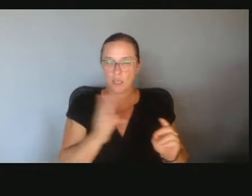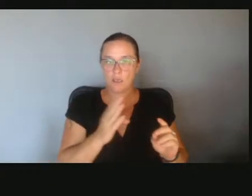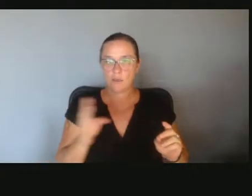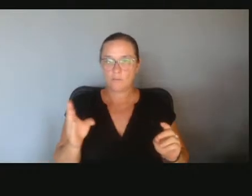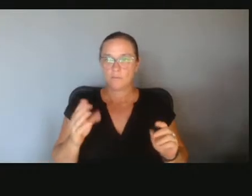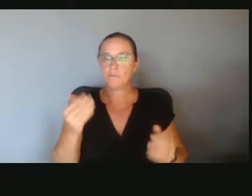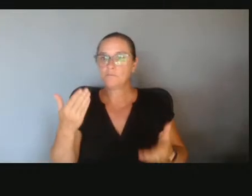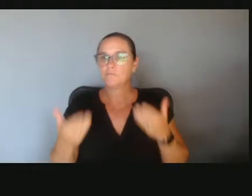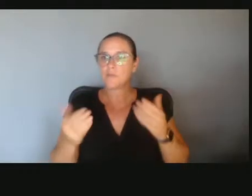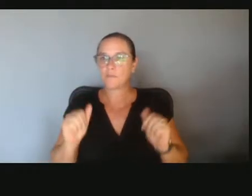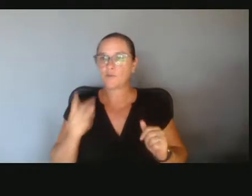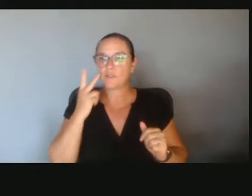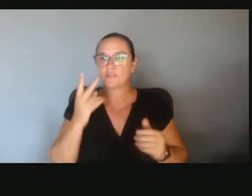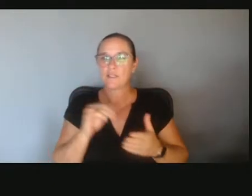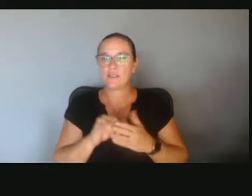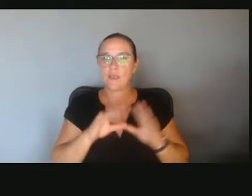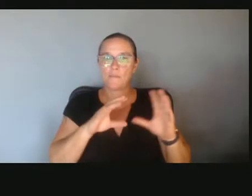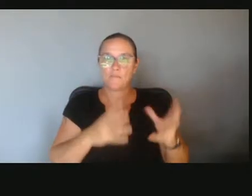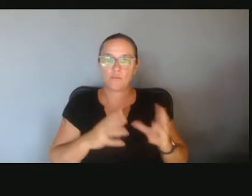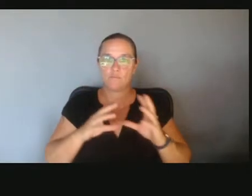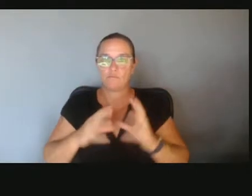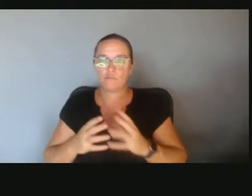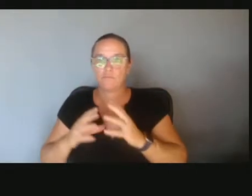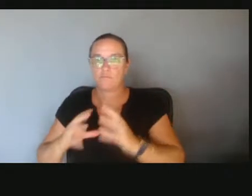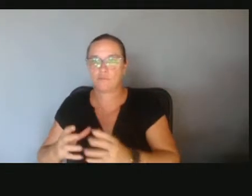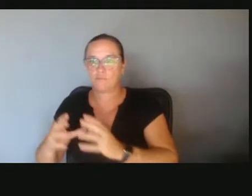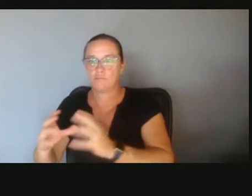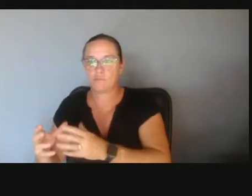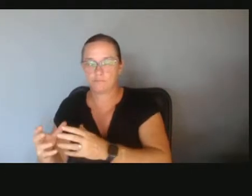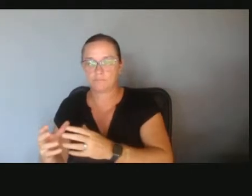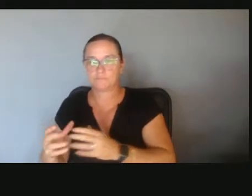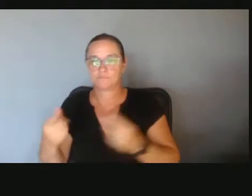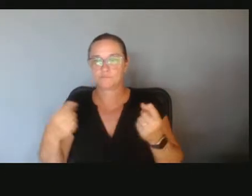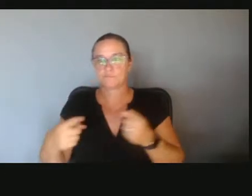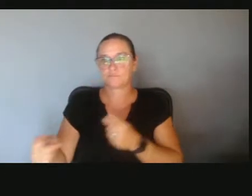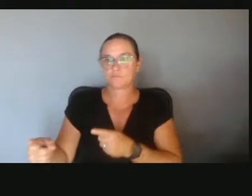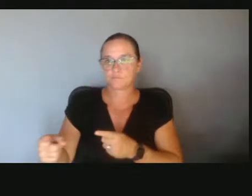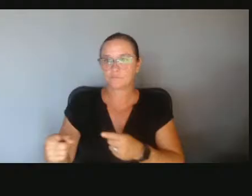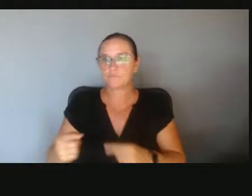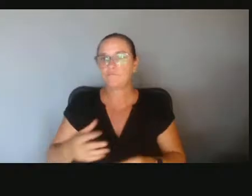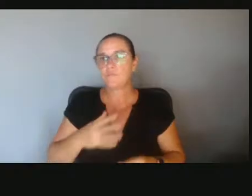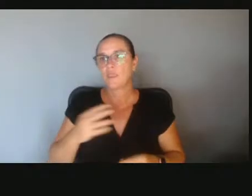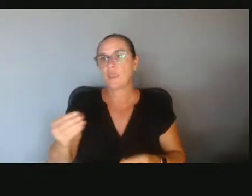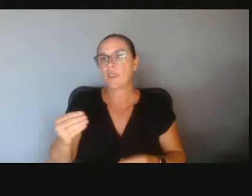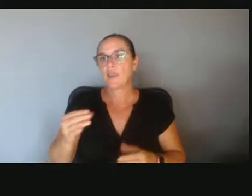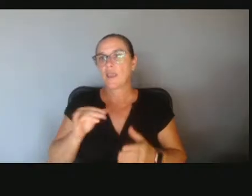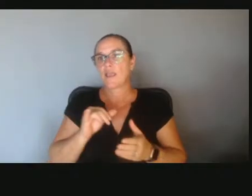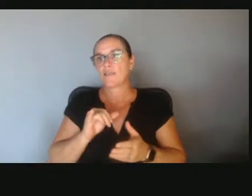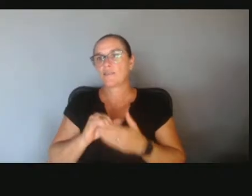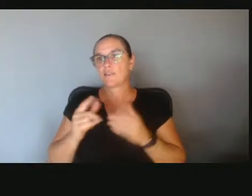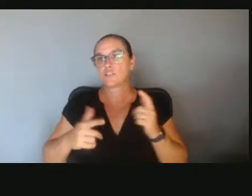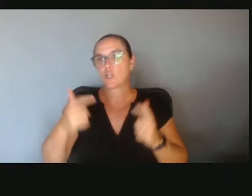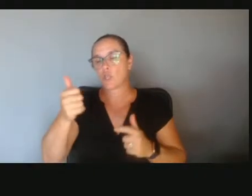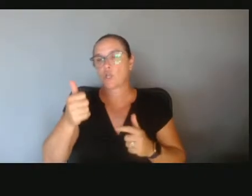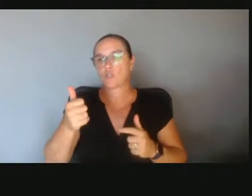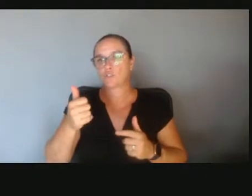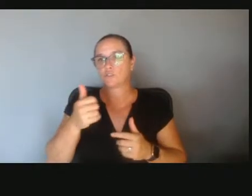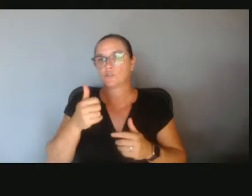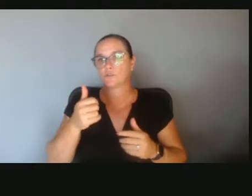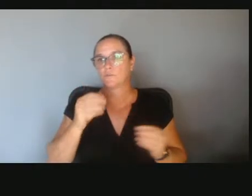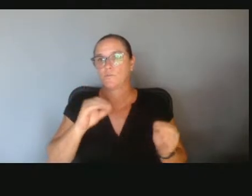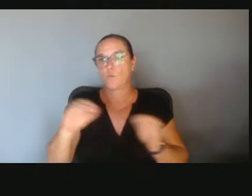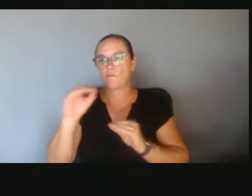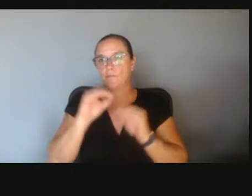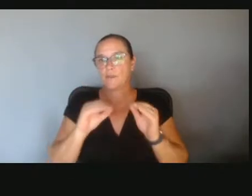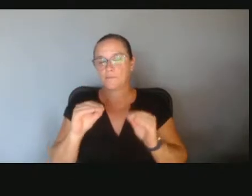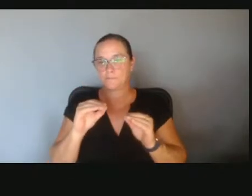little bit more of this pulsing nature. And there is our larger step and moment that we had this past week.